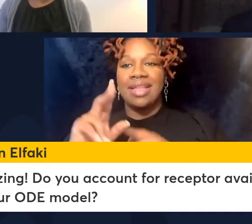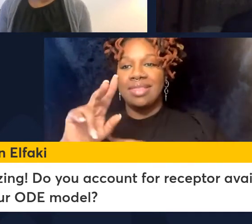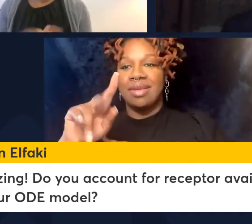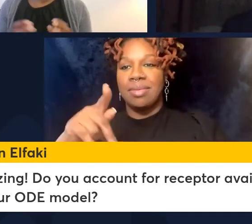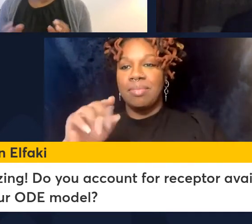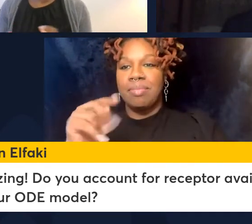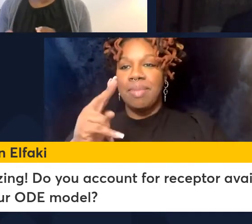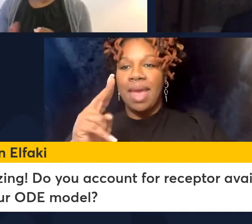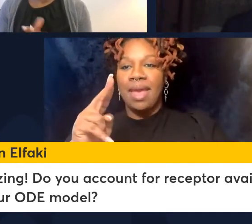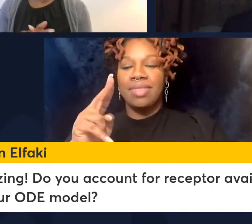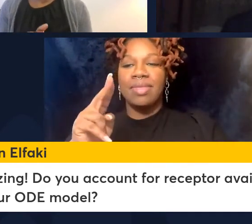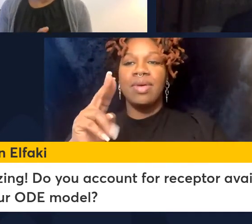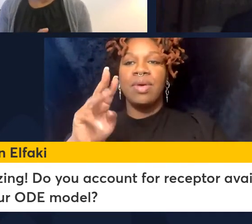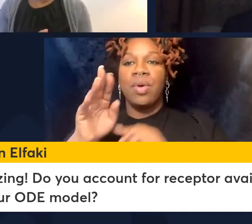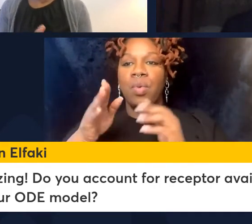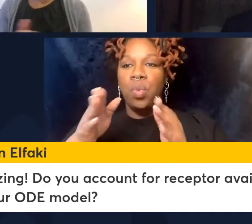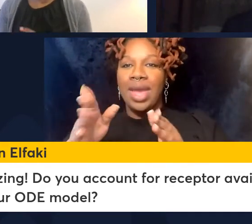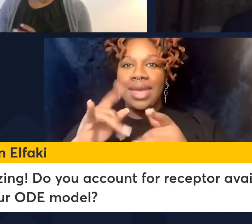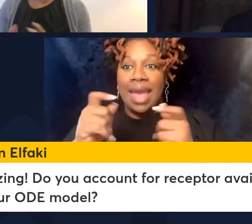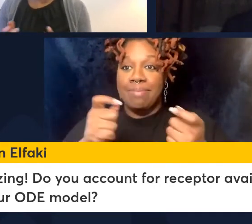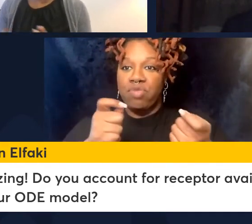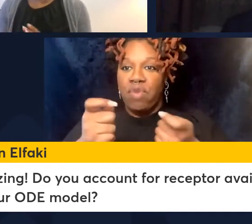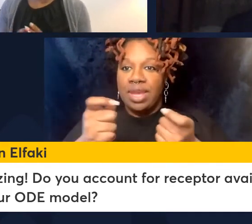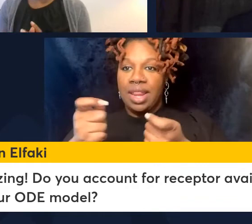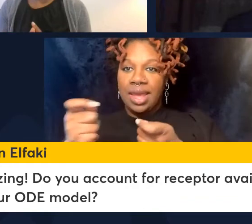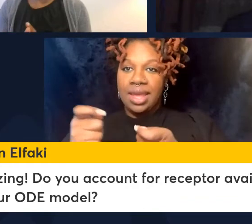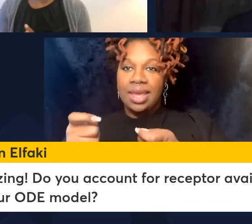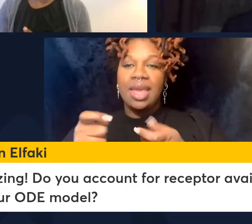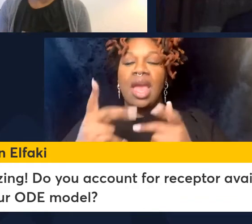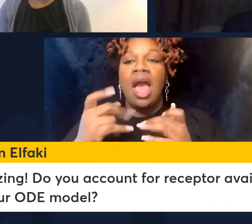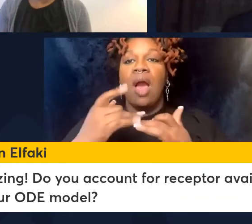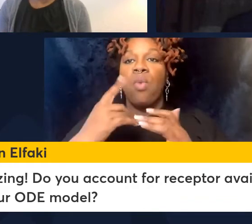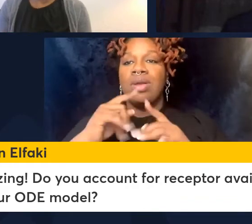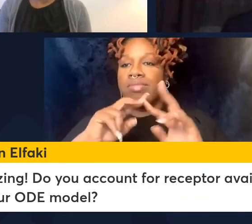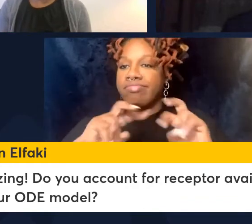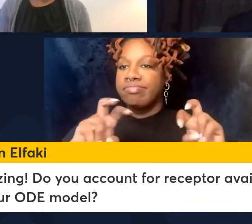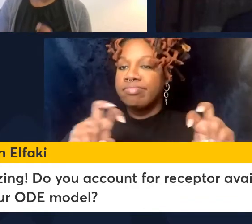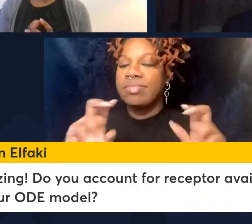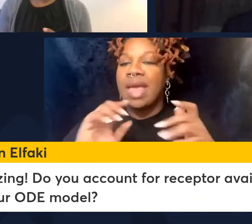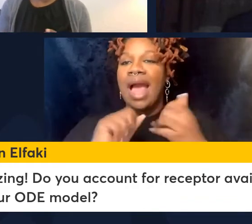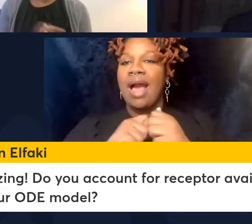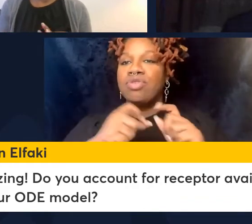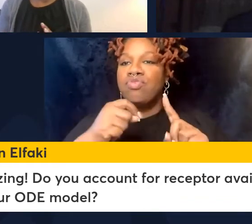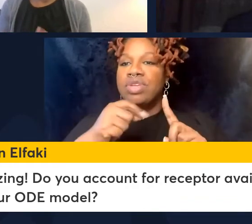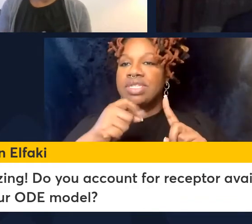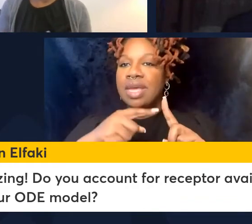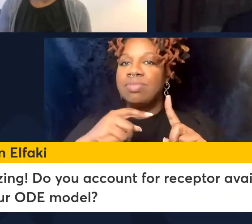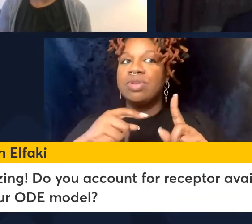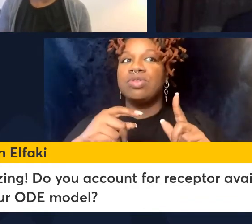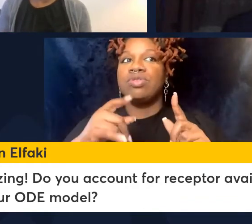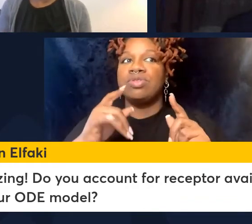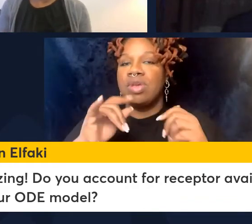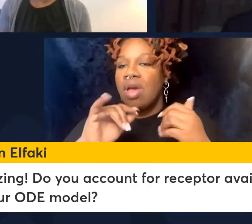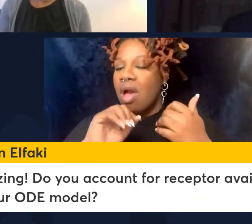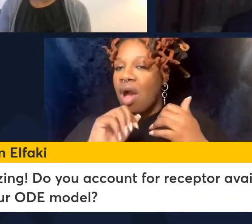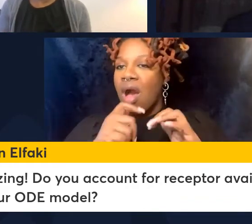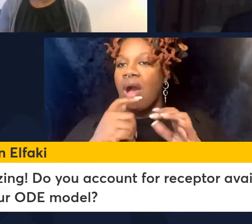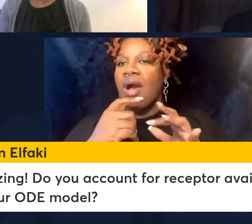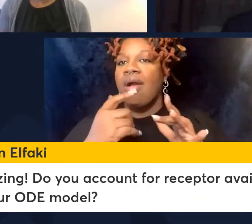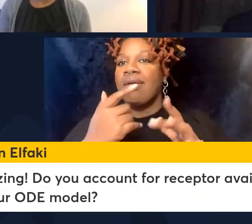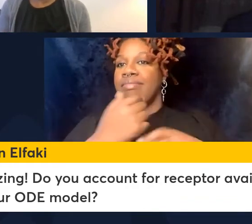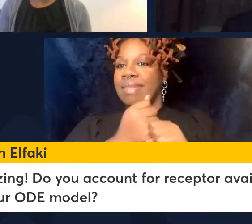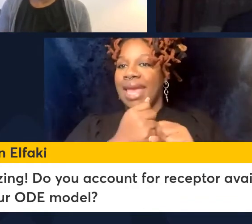regulated. And I do want to look into how the receptors are trafficked in the future, but this particular model did not include